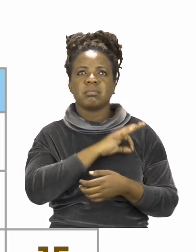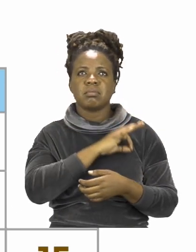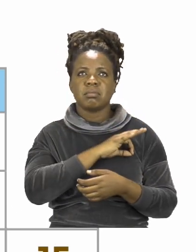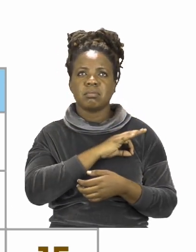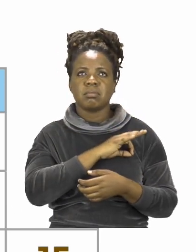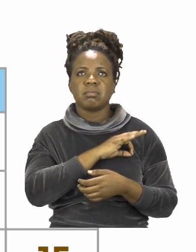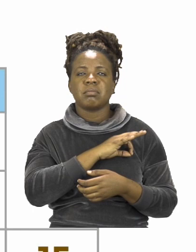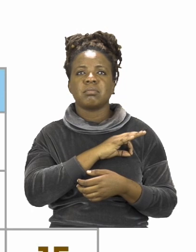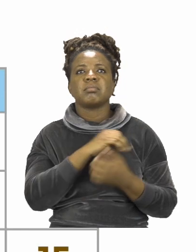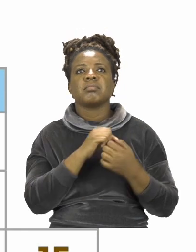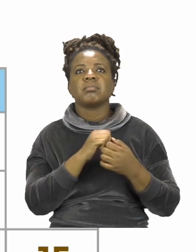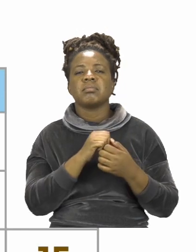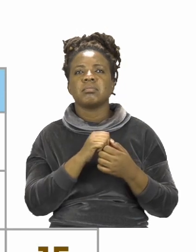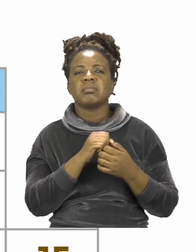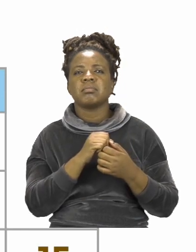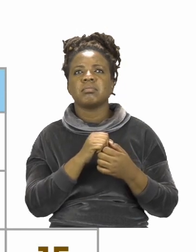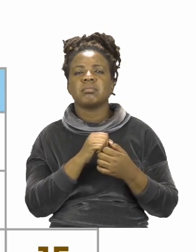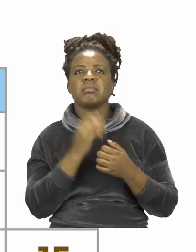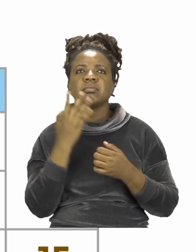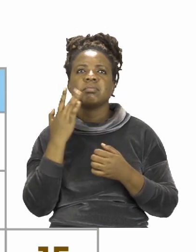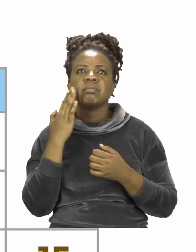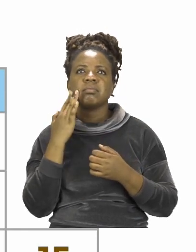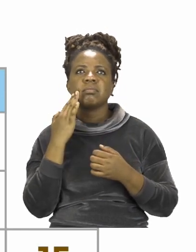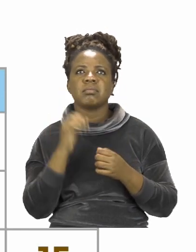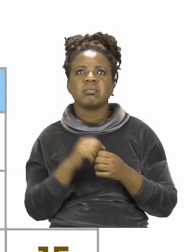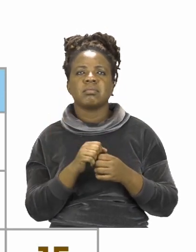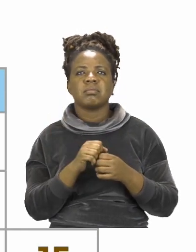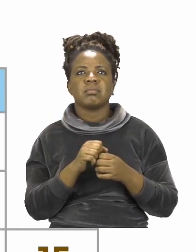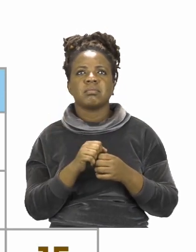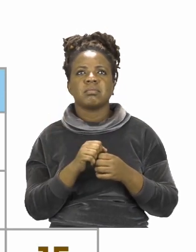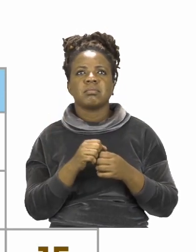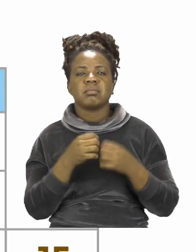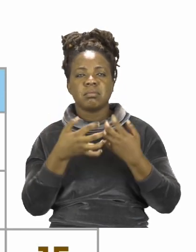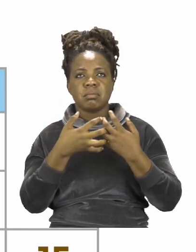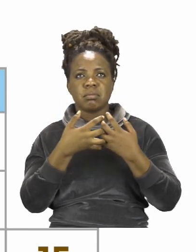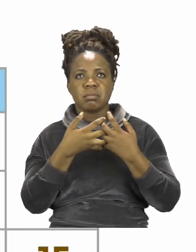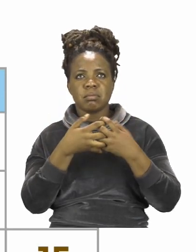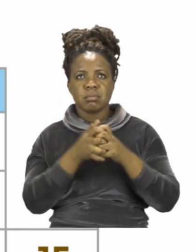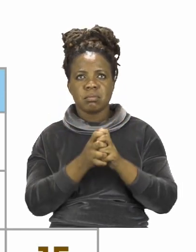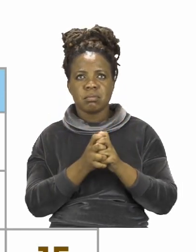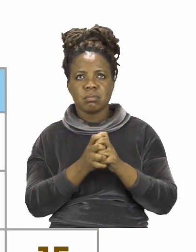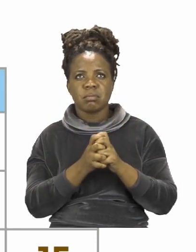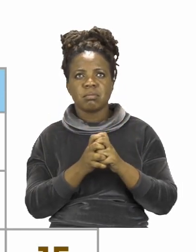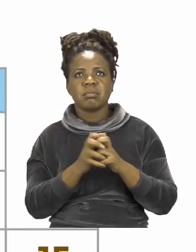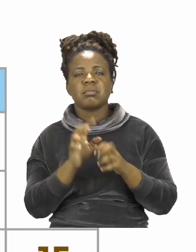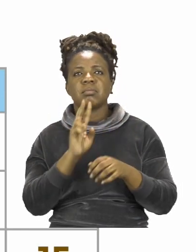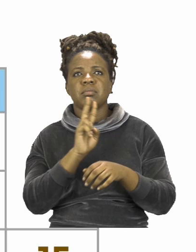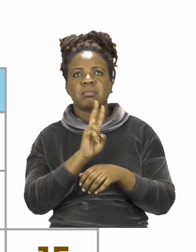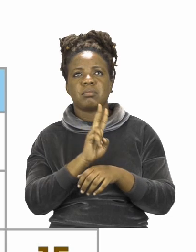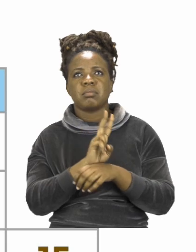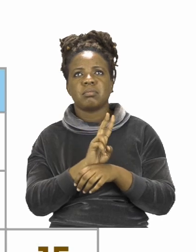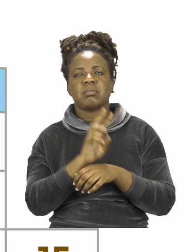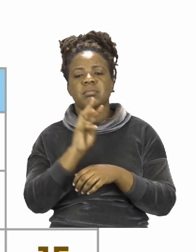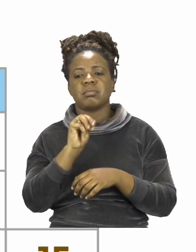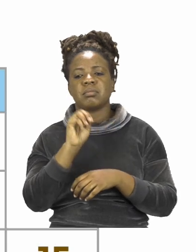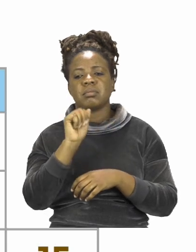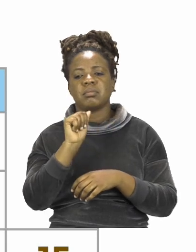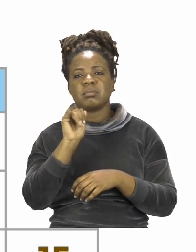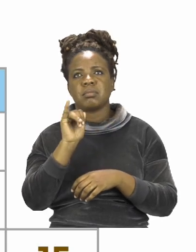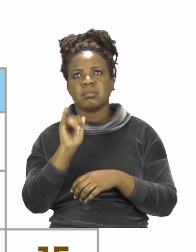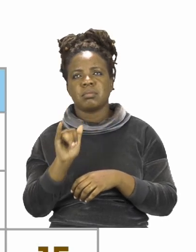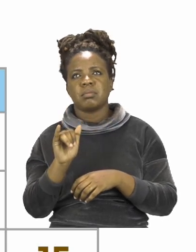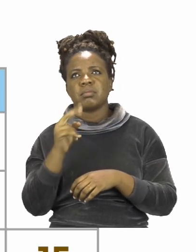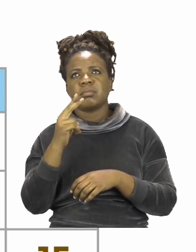the 2nd, which is a Sunday. So the date we're going to write is Sunday,